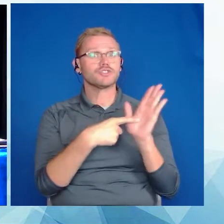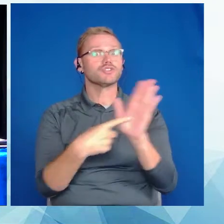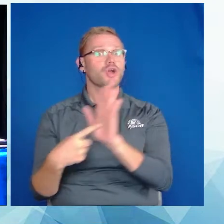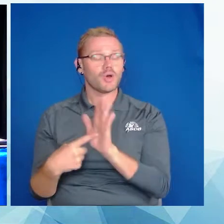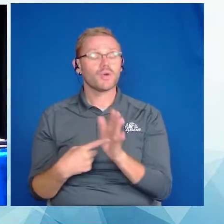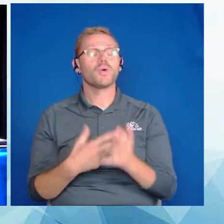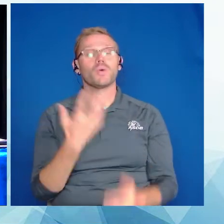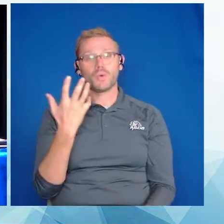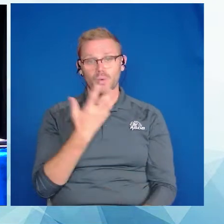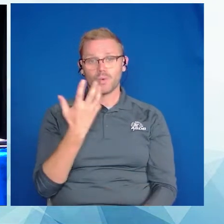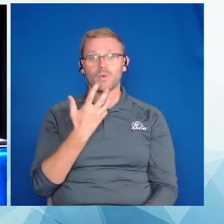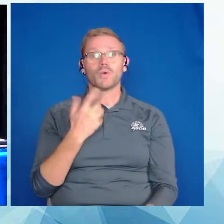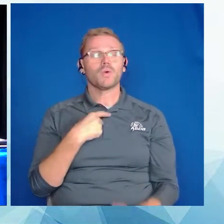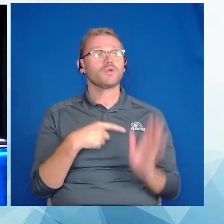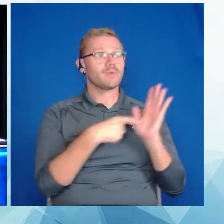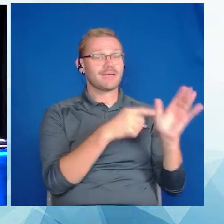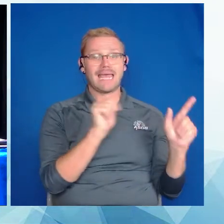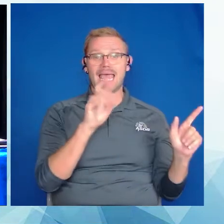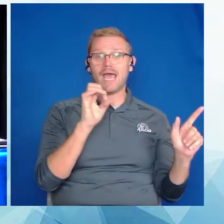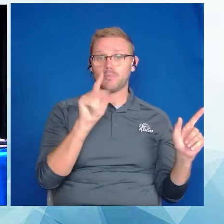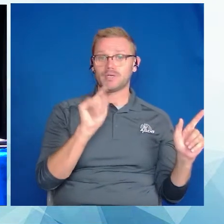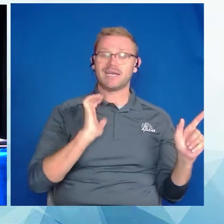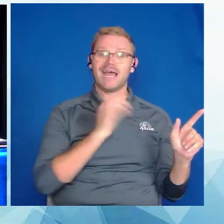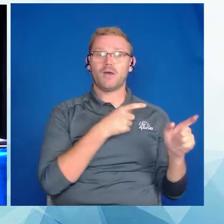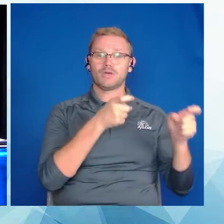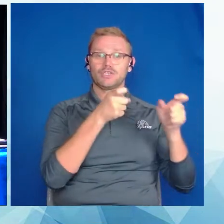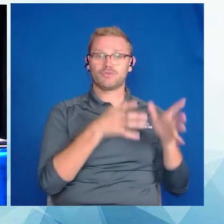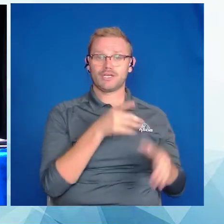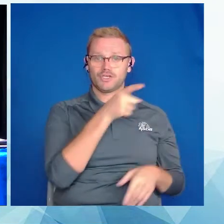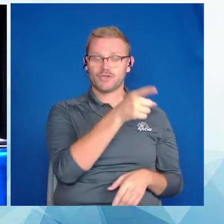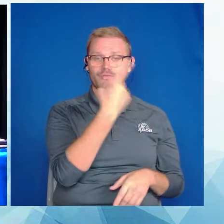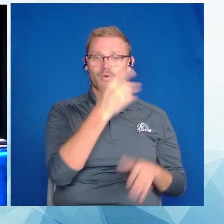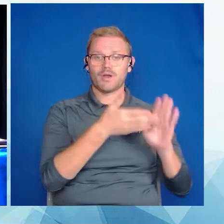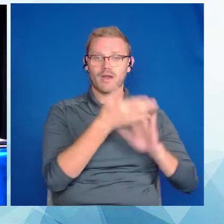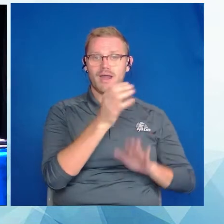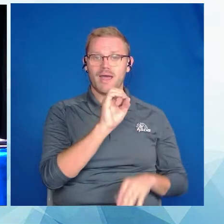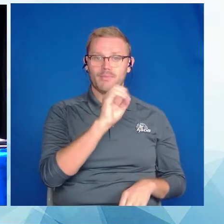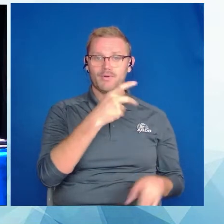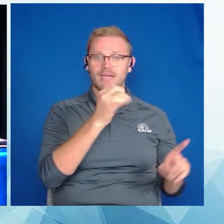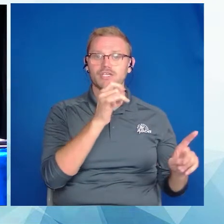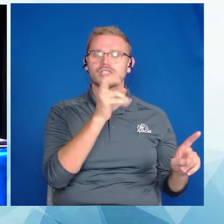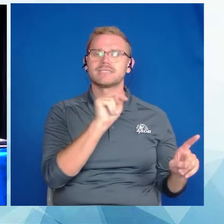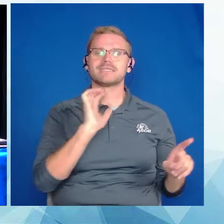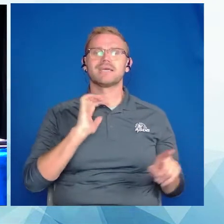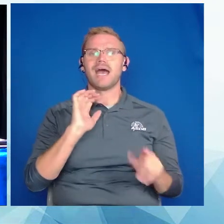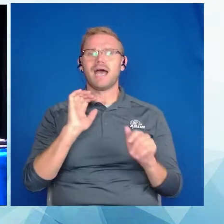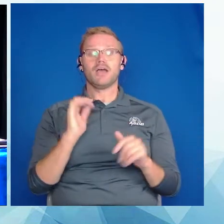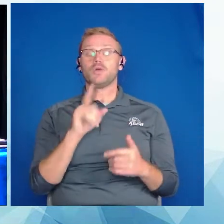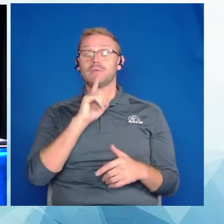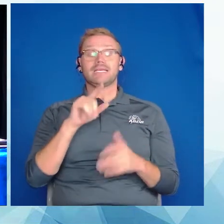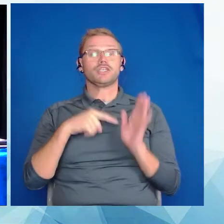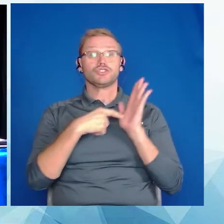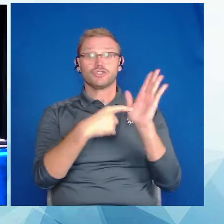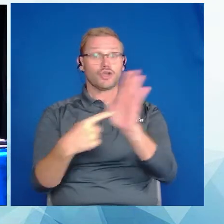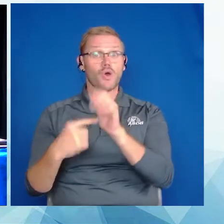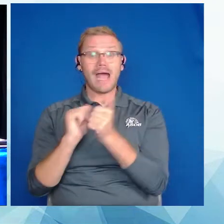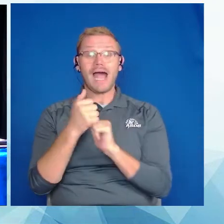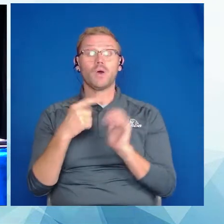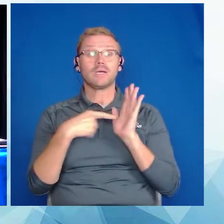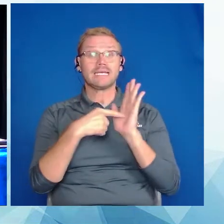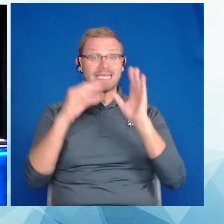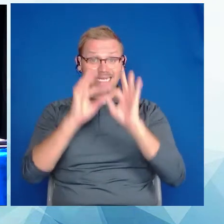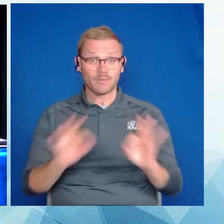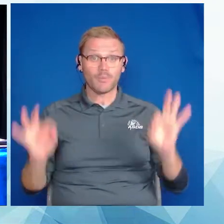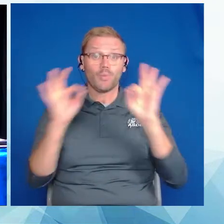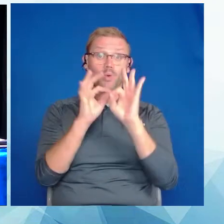lot to Albert as our Director of Operations, as well as to the rest of the agency, on how important it is to our teachers